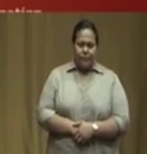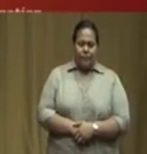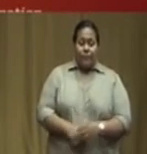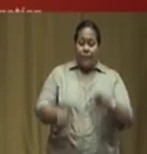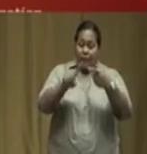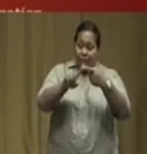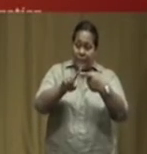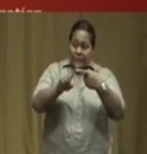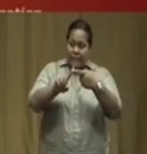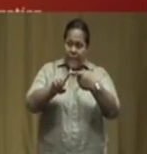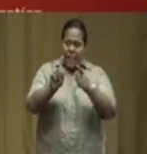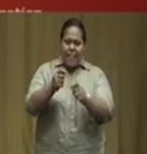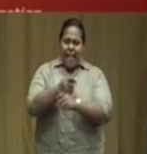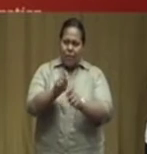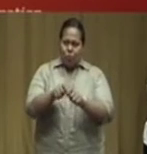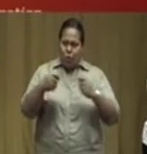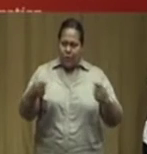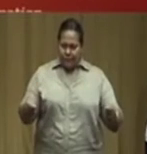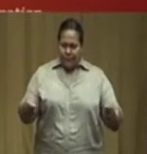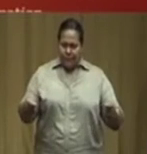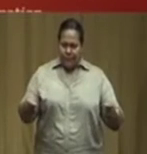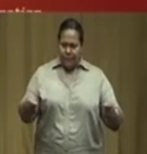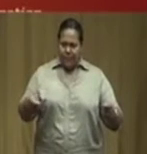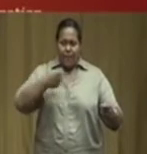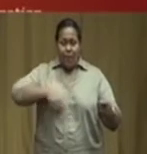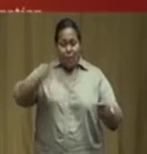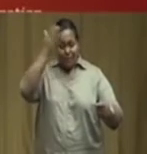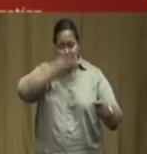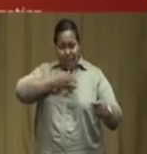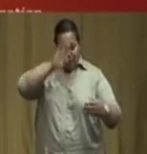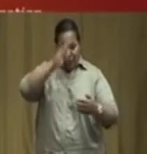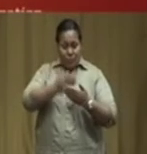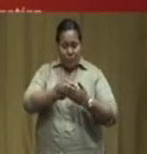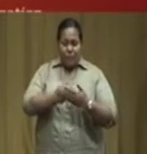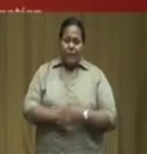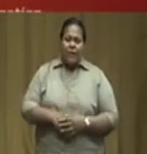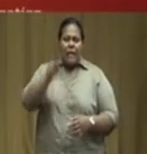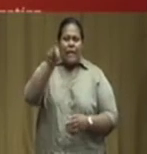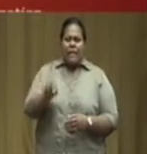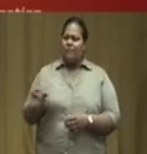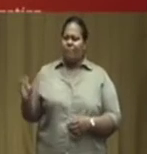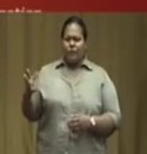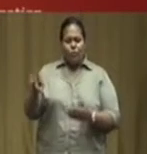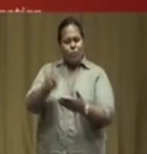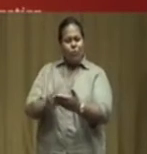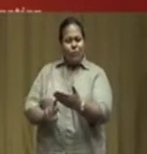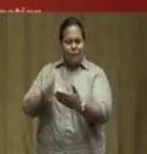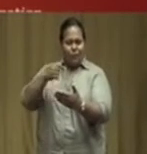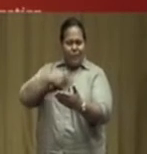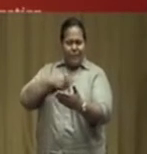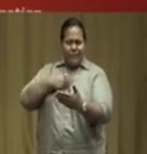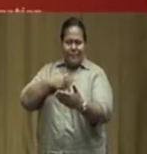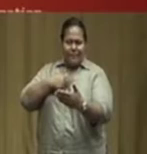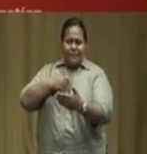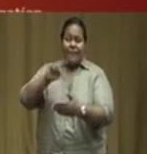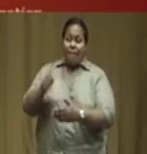Firstly, the textbook. As a visual impaired student, we need somebody to read the textbook to us.